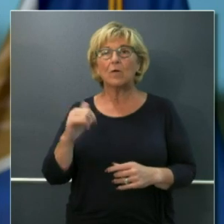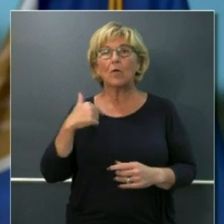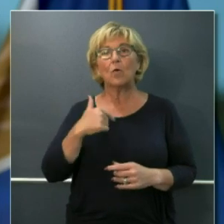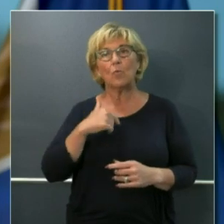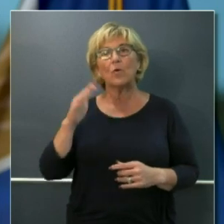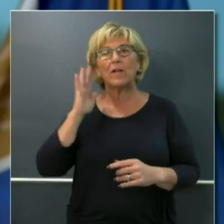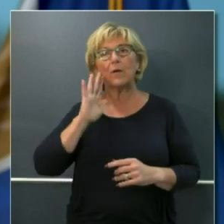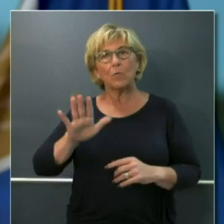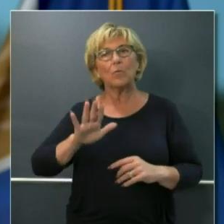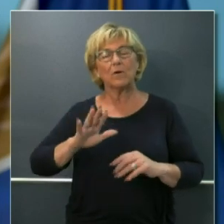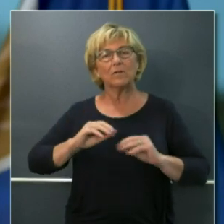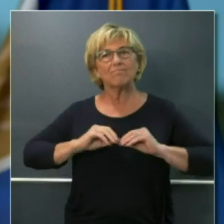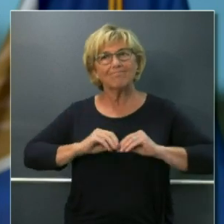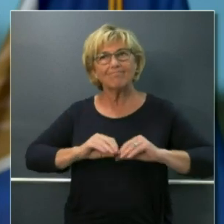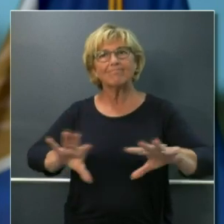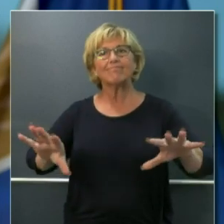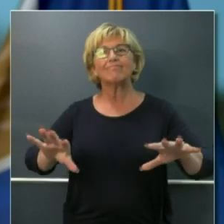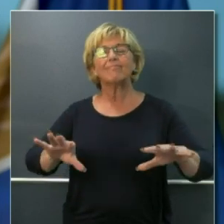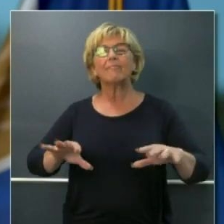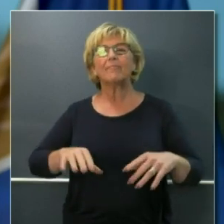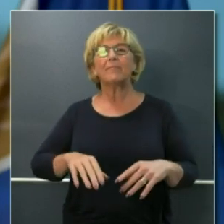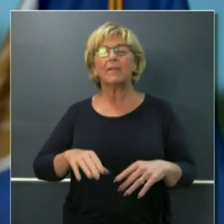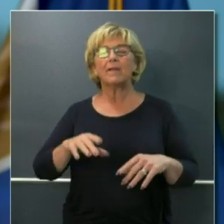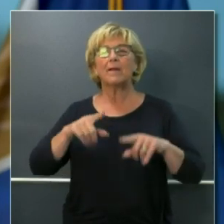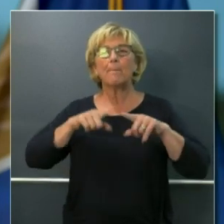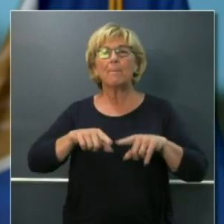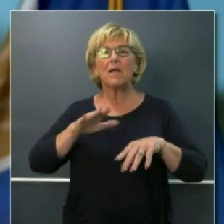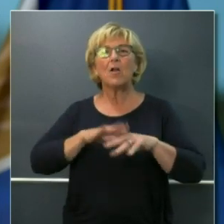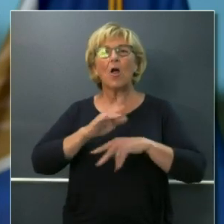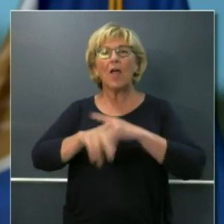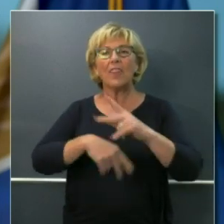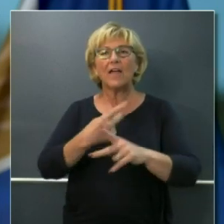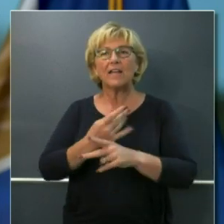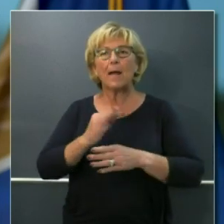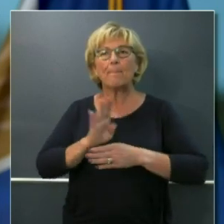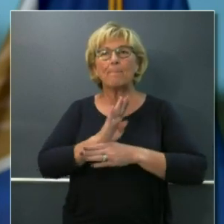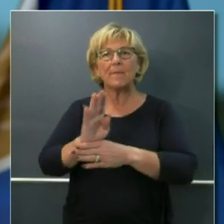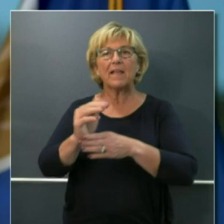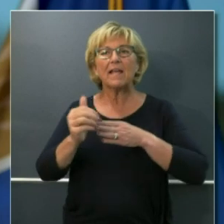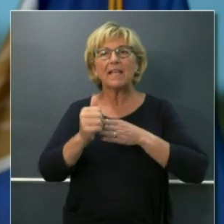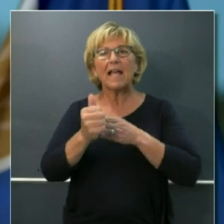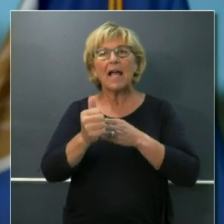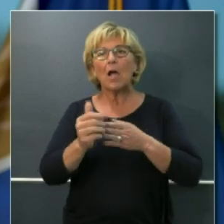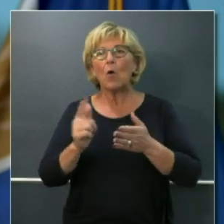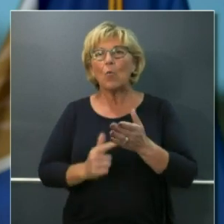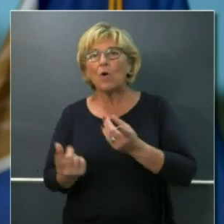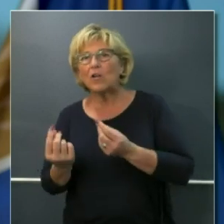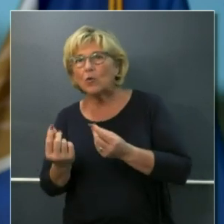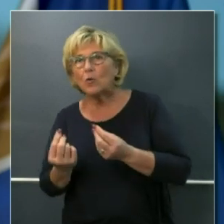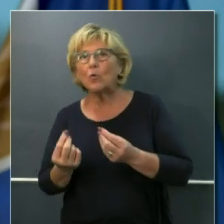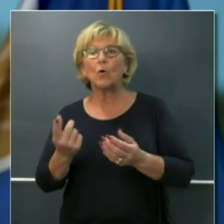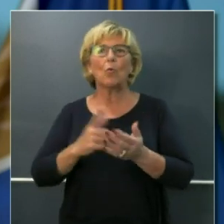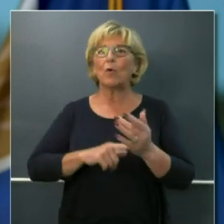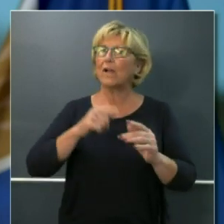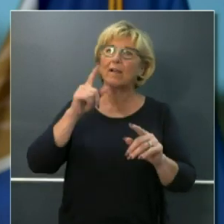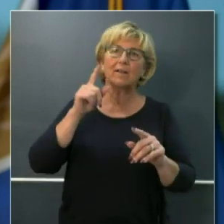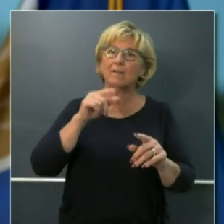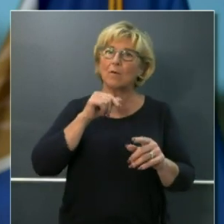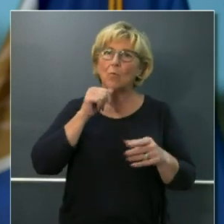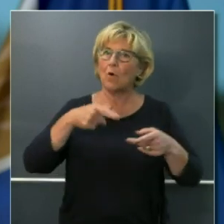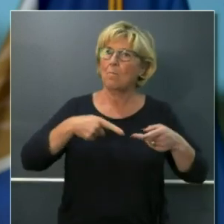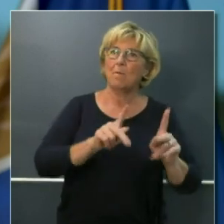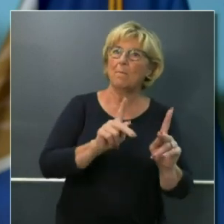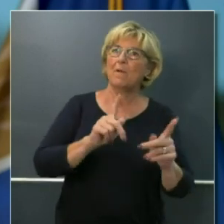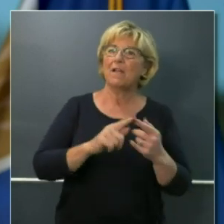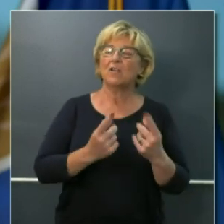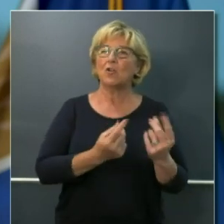very specifically and prescriptively, sector by sector, for guidance on what we can do and what we can't do at this